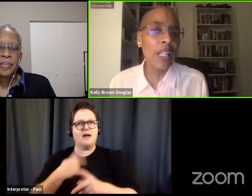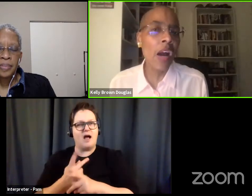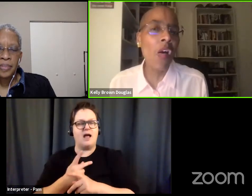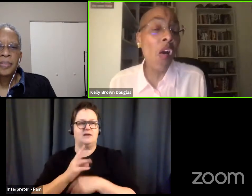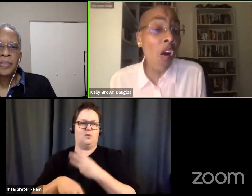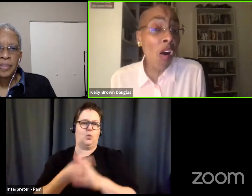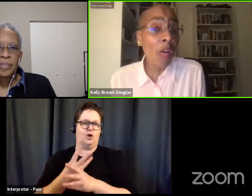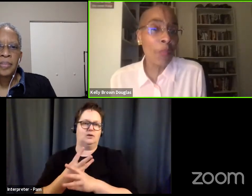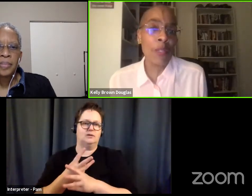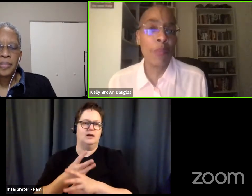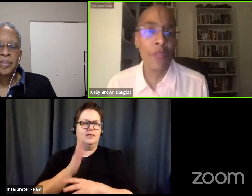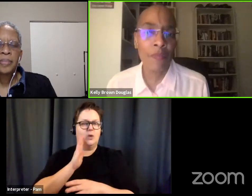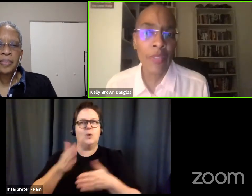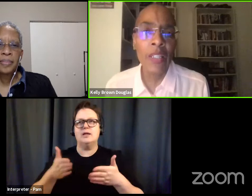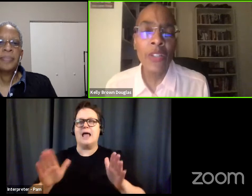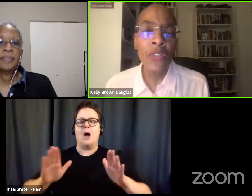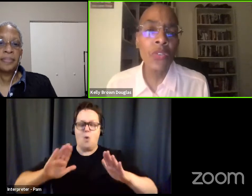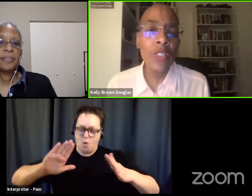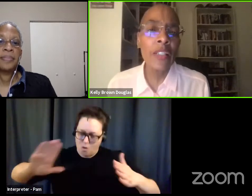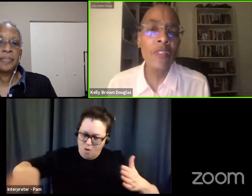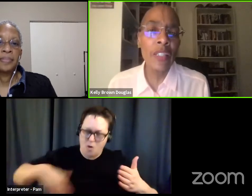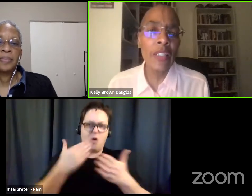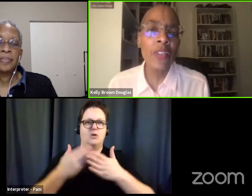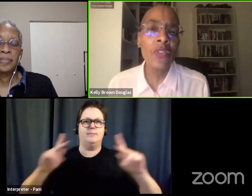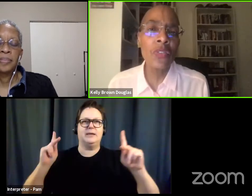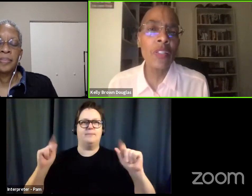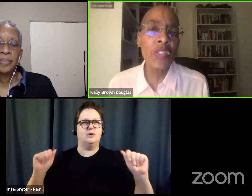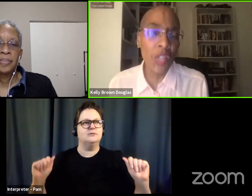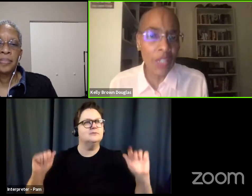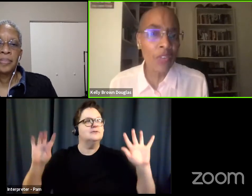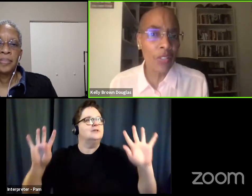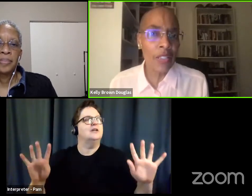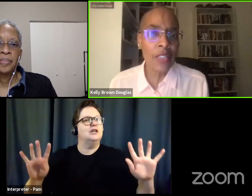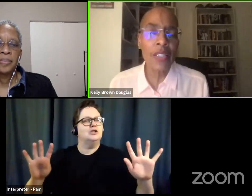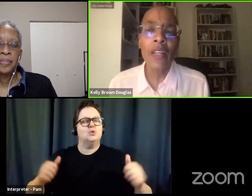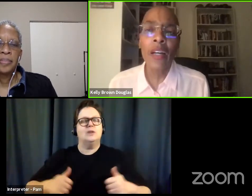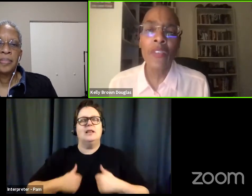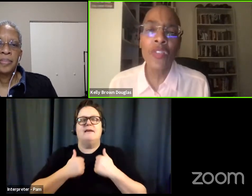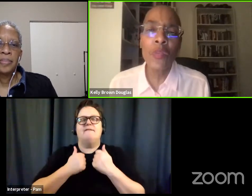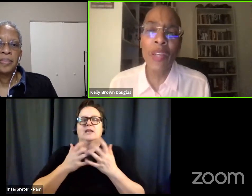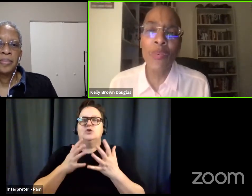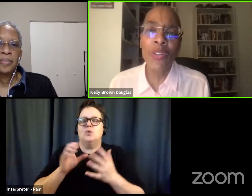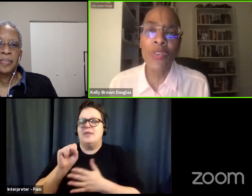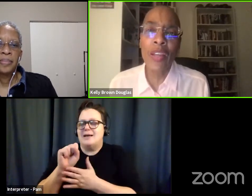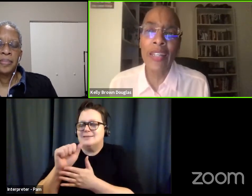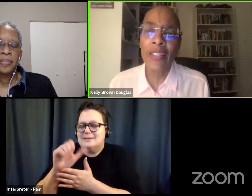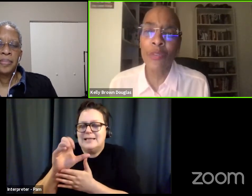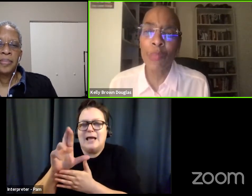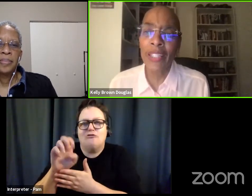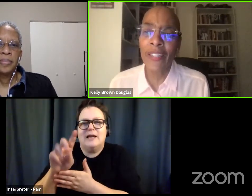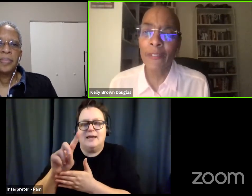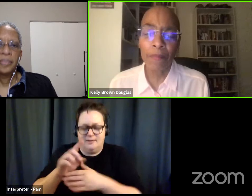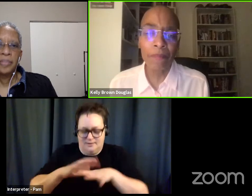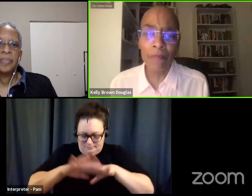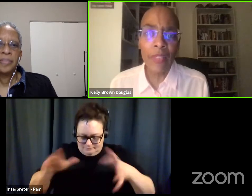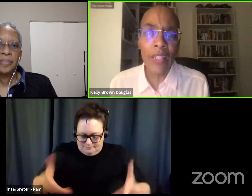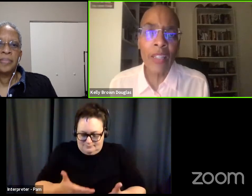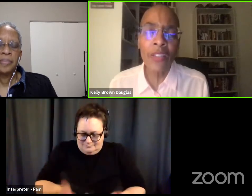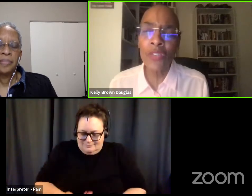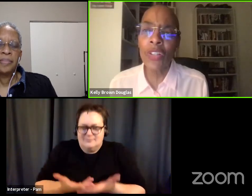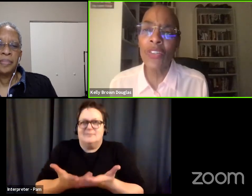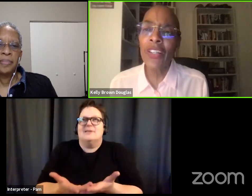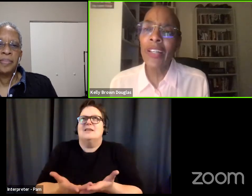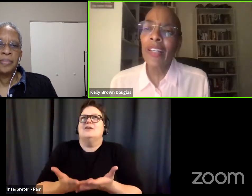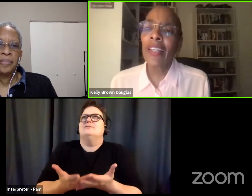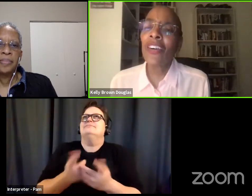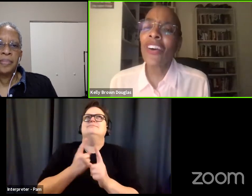that will allow all people to live into the sacredness of whom they were created to be.